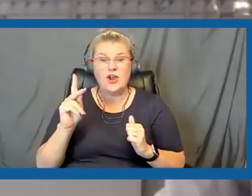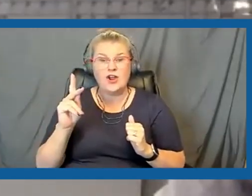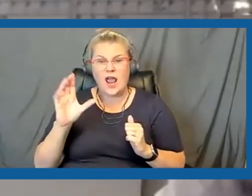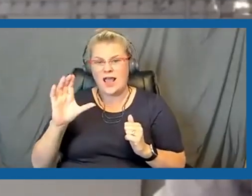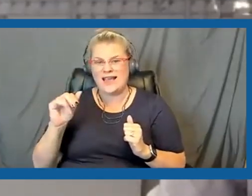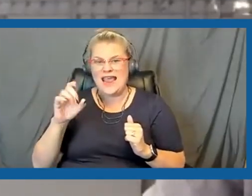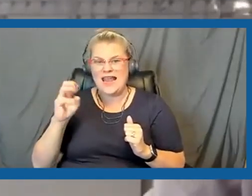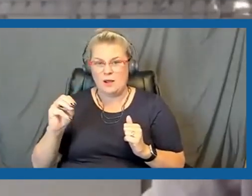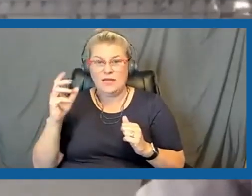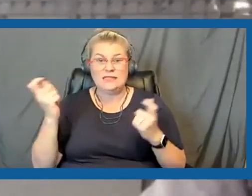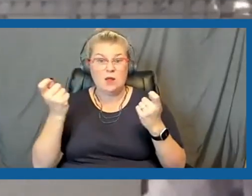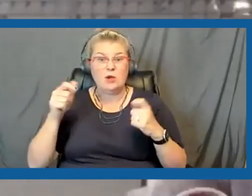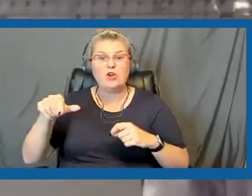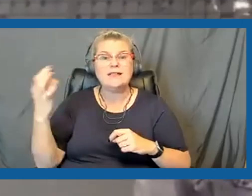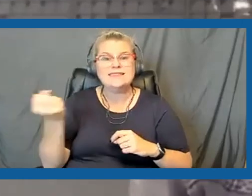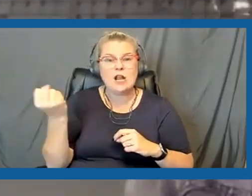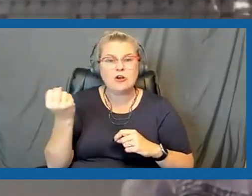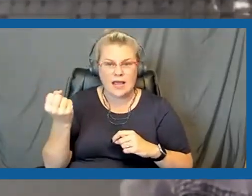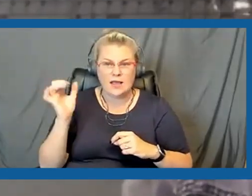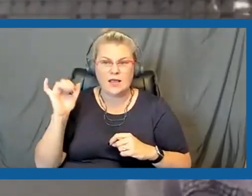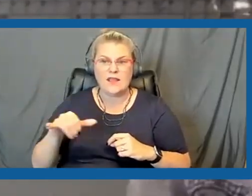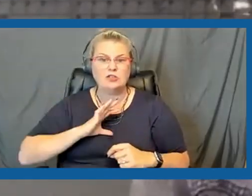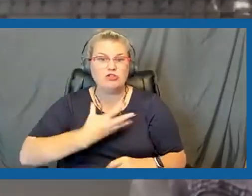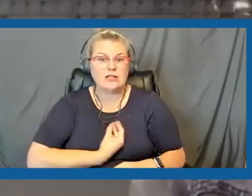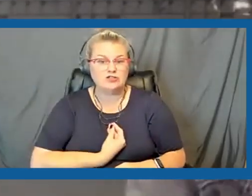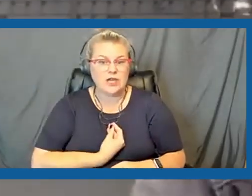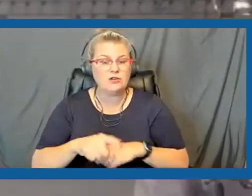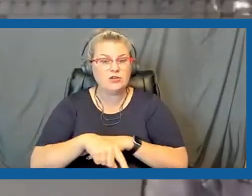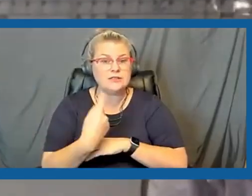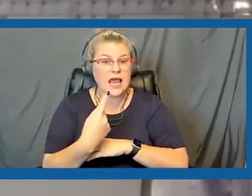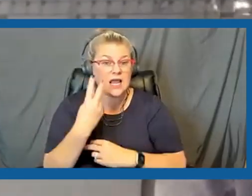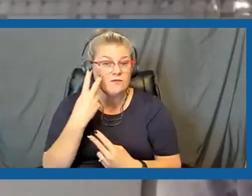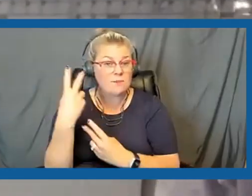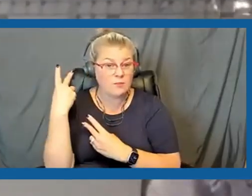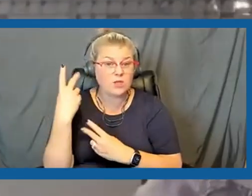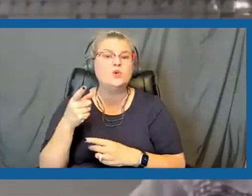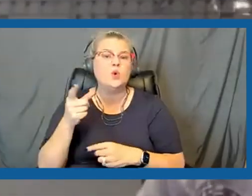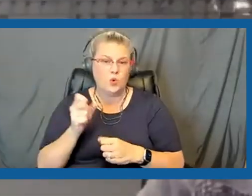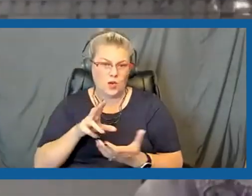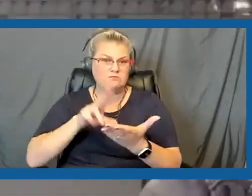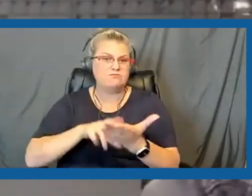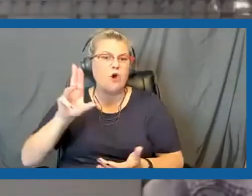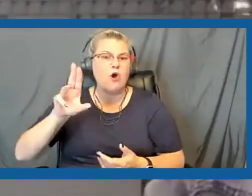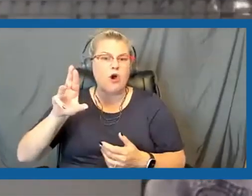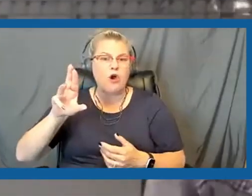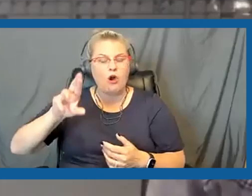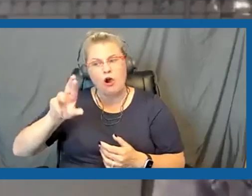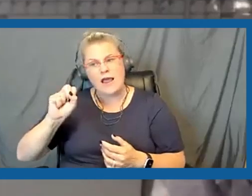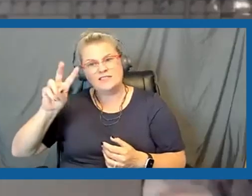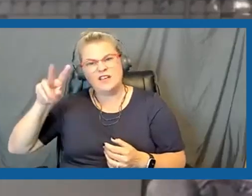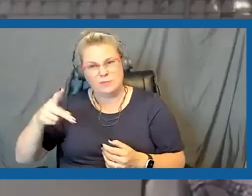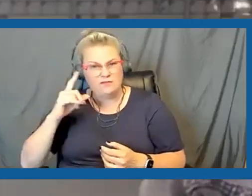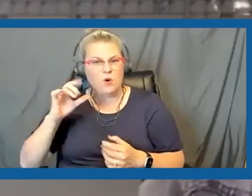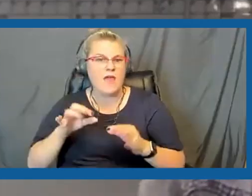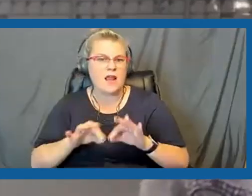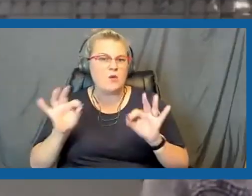on Saturday, marking the Transgender Day of Remembrance. And so you can RSVP for that important event. I